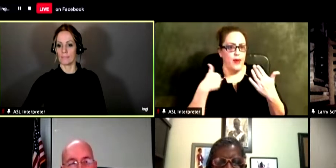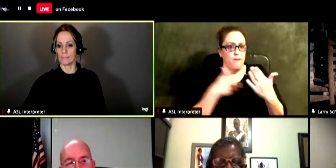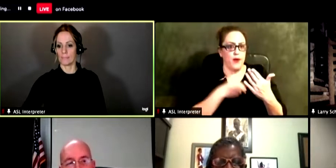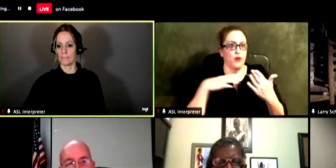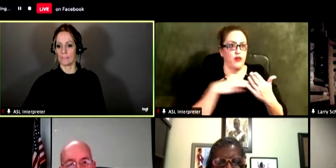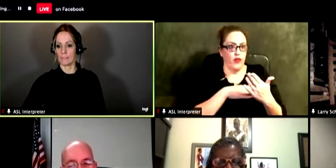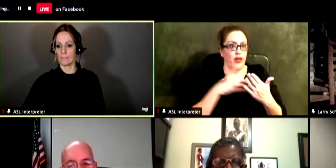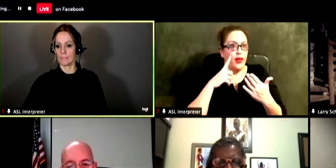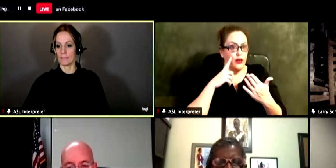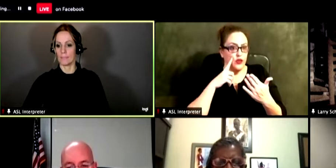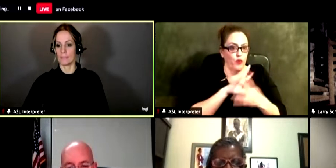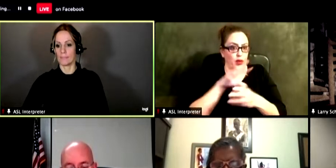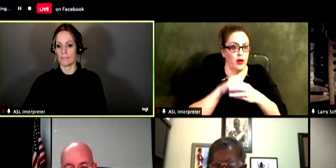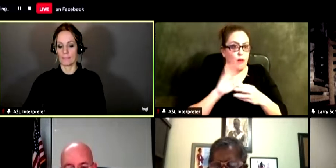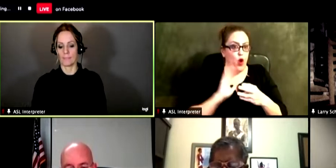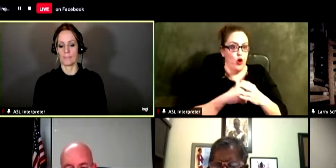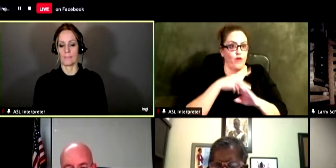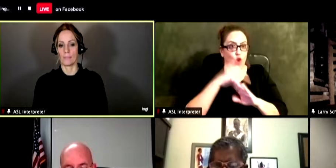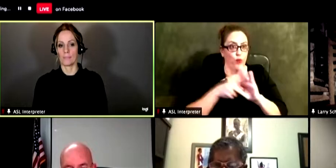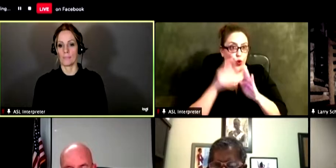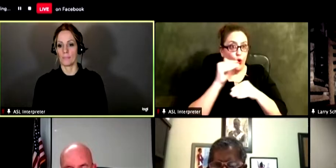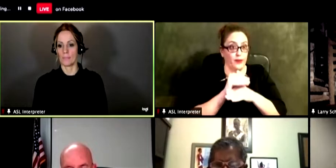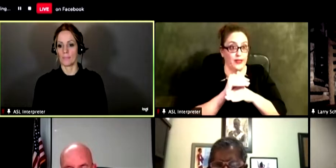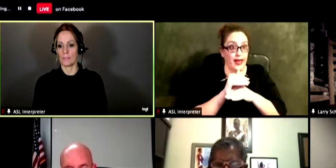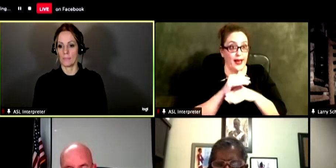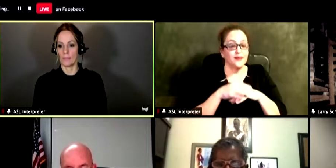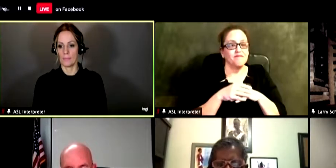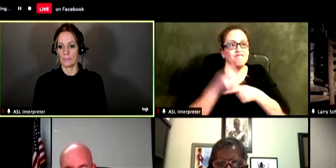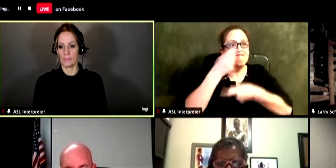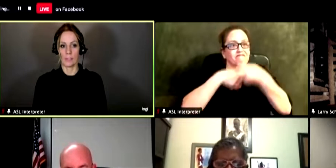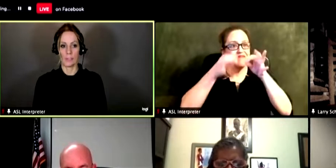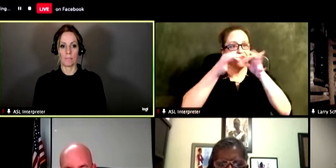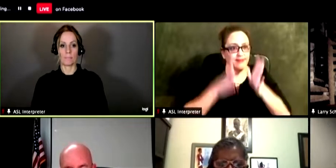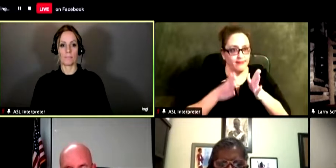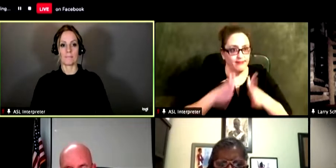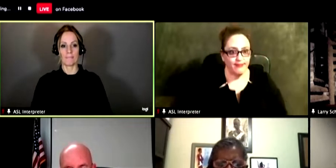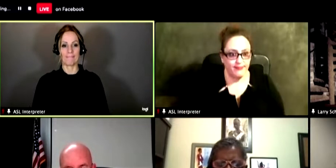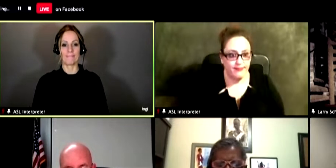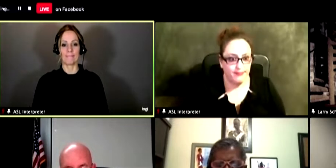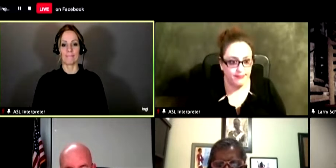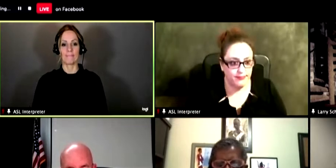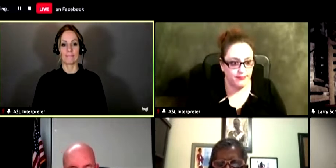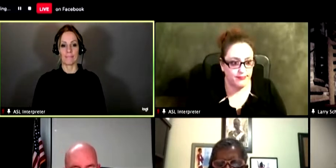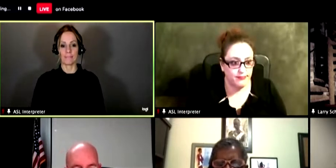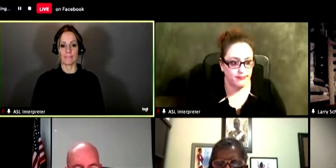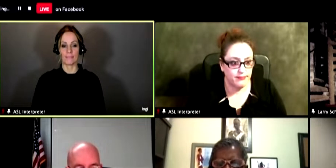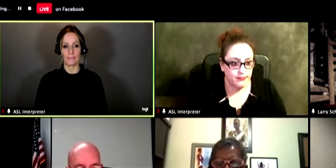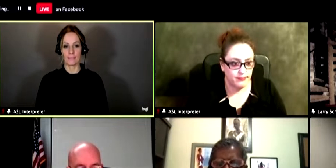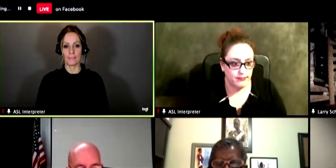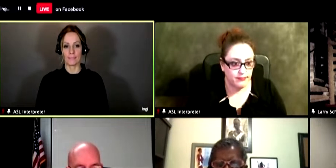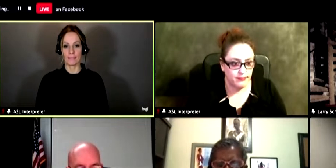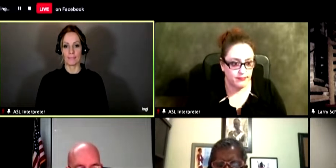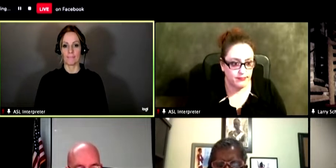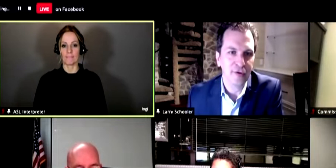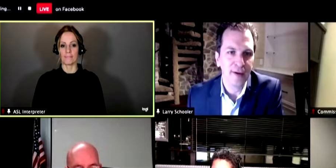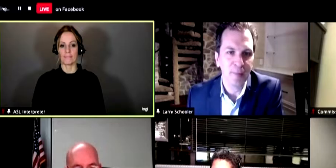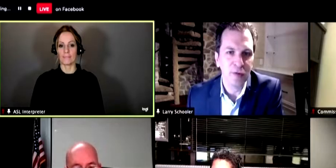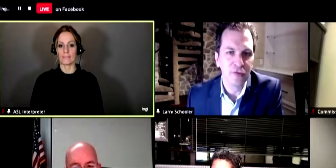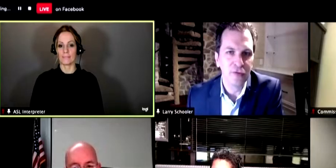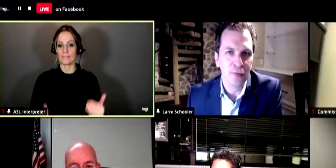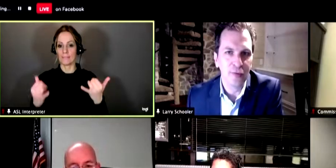our program tonight. I'm going to just ask for Chief Brown, before we take our first caller, if you could,